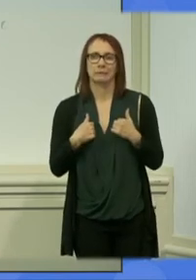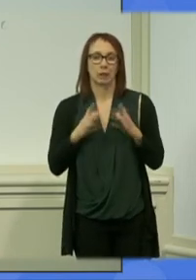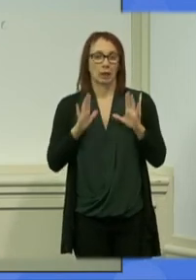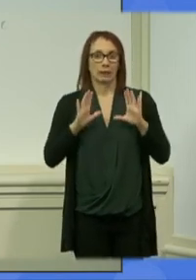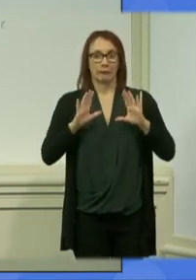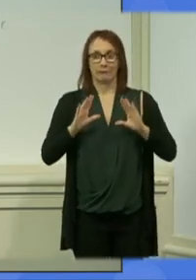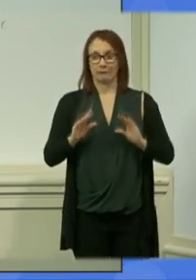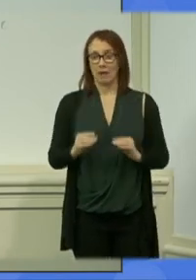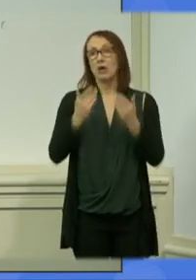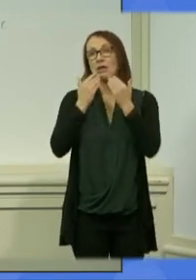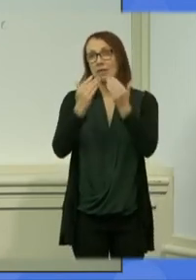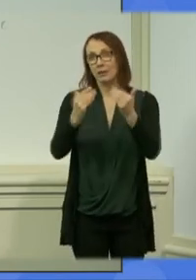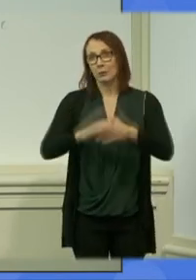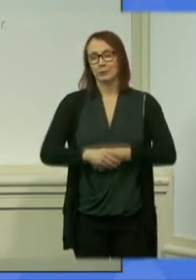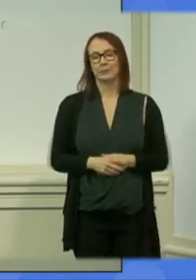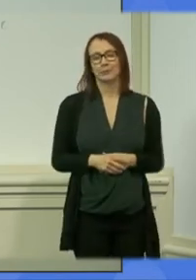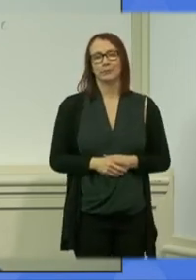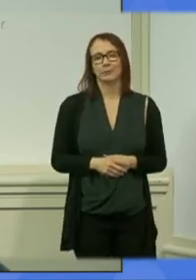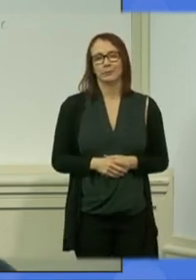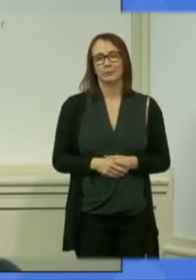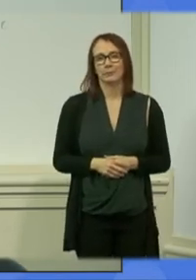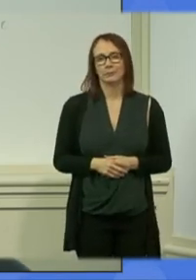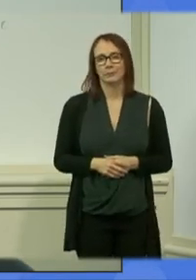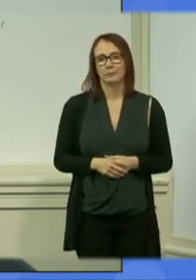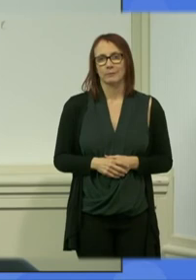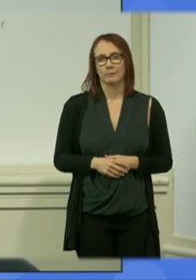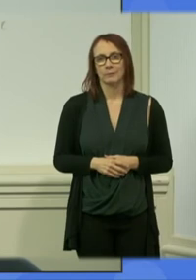leave it there. Thank you very much.